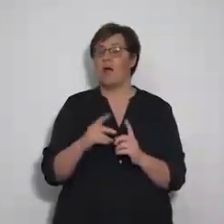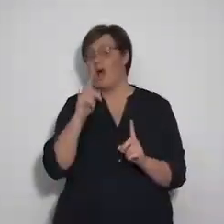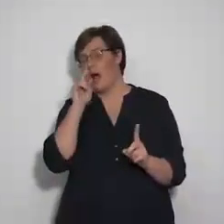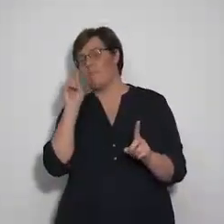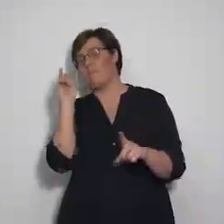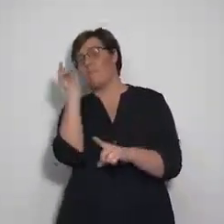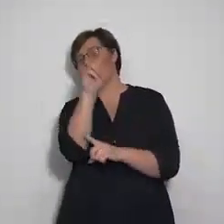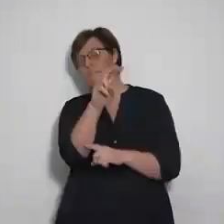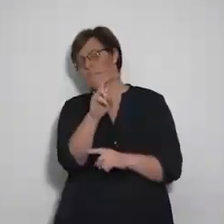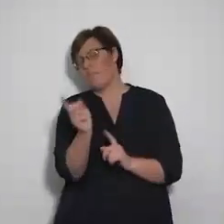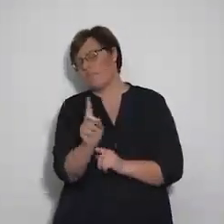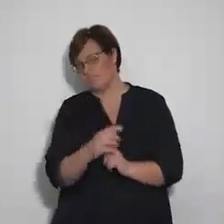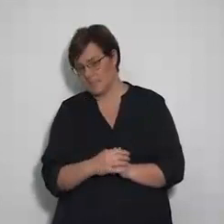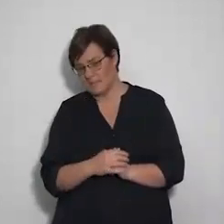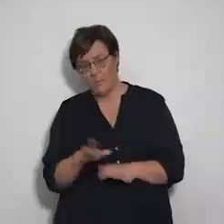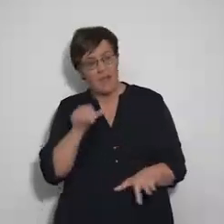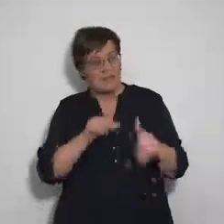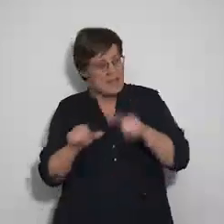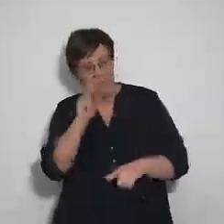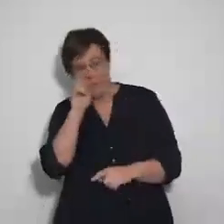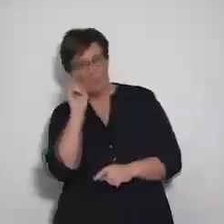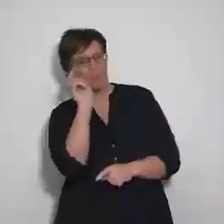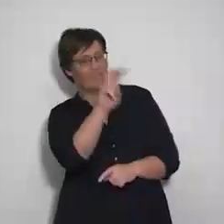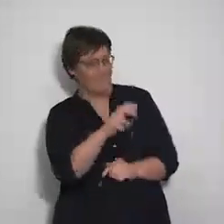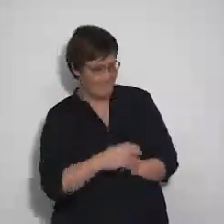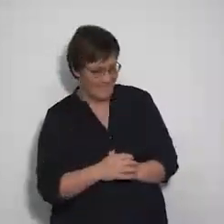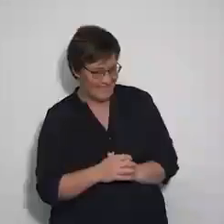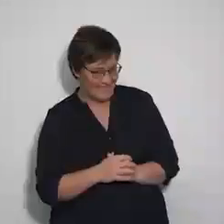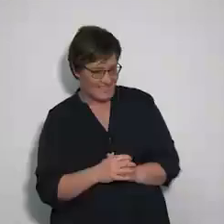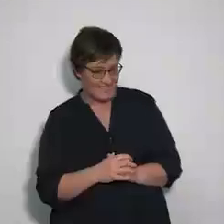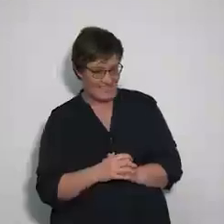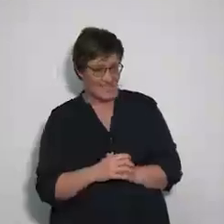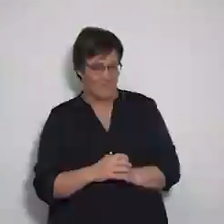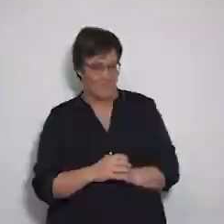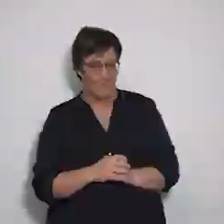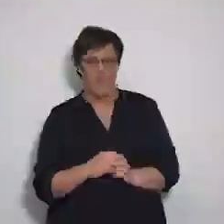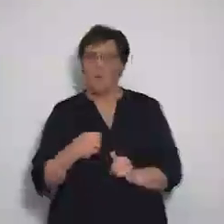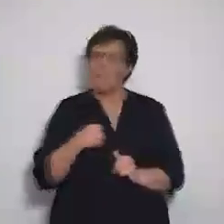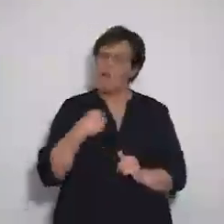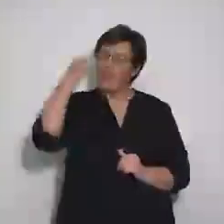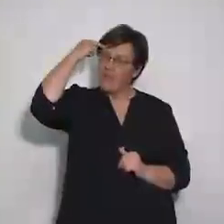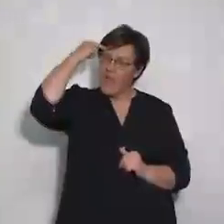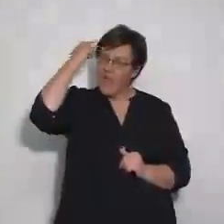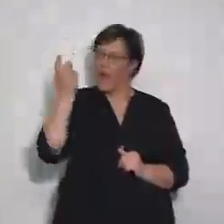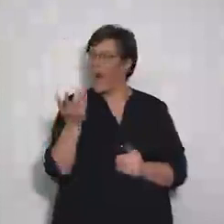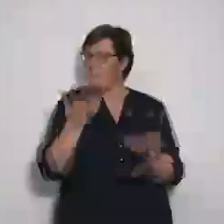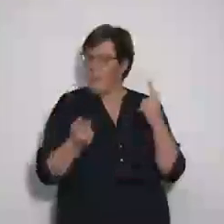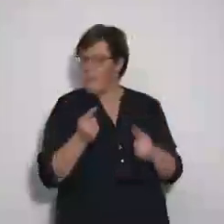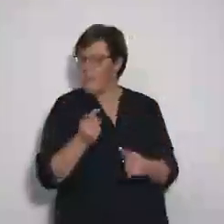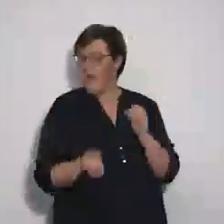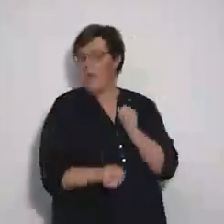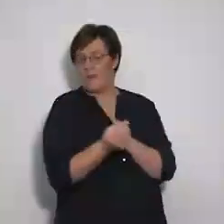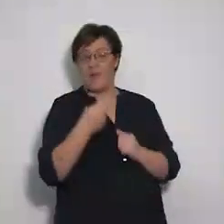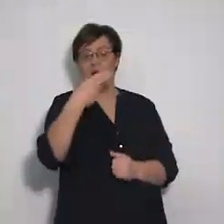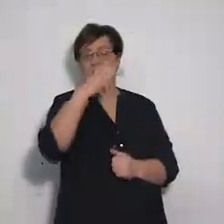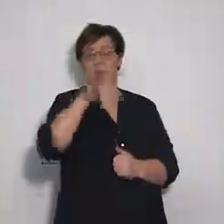of prediction, because that's what science and learning in science is all about, is making a prediction or